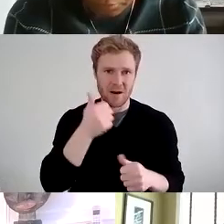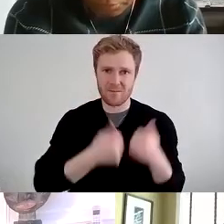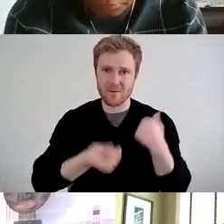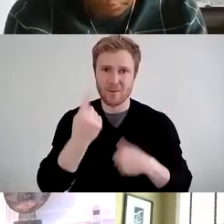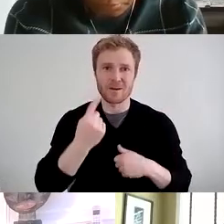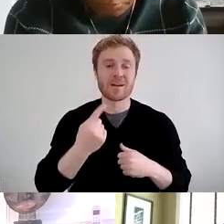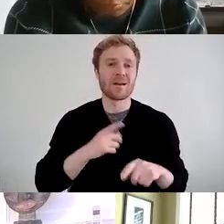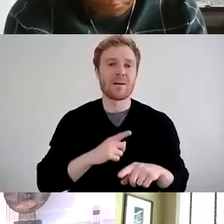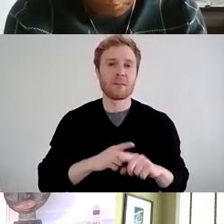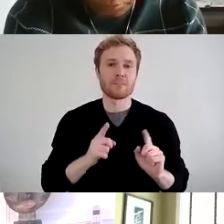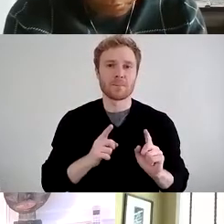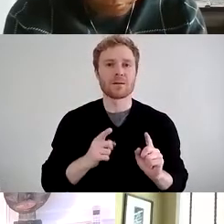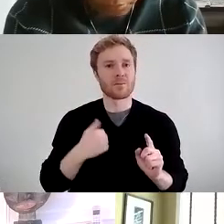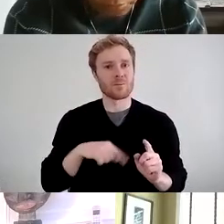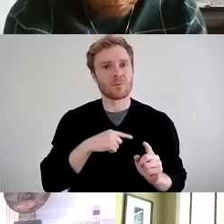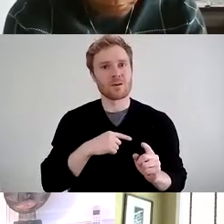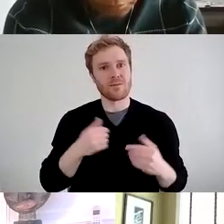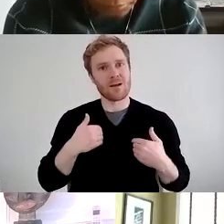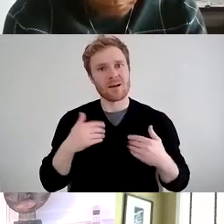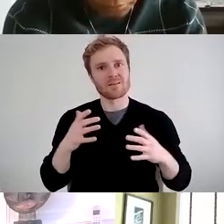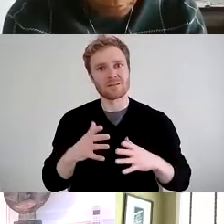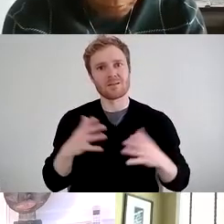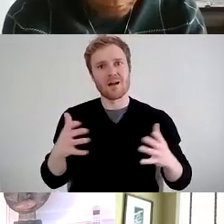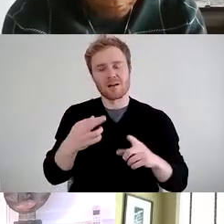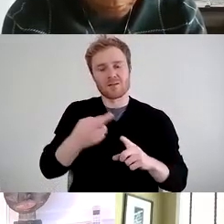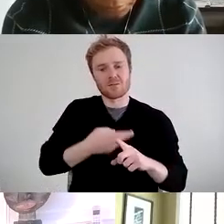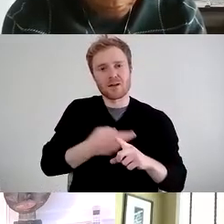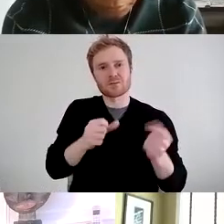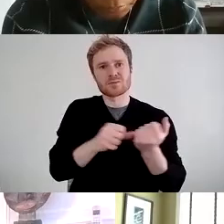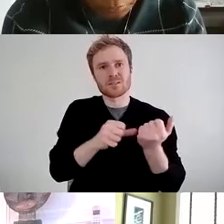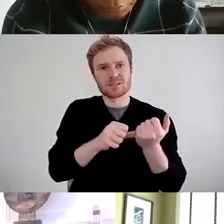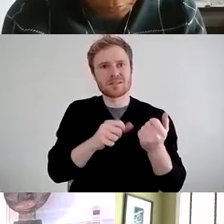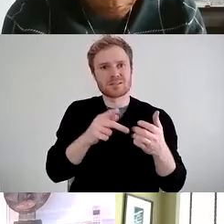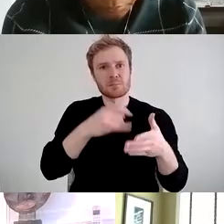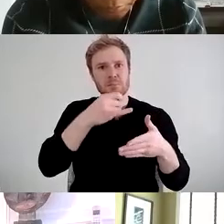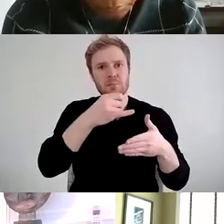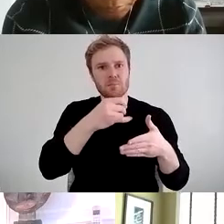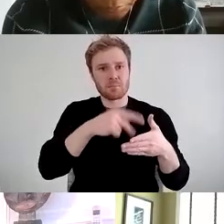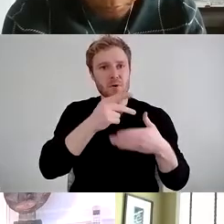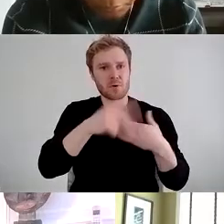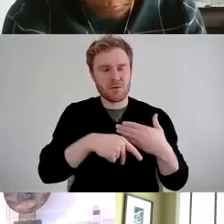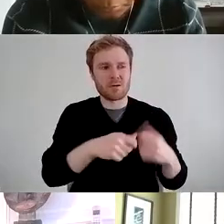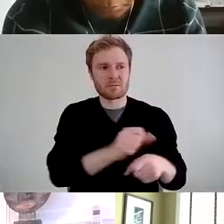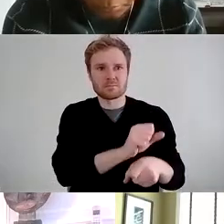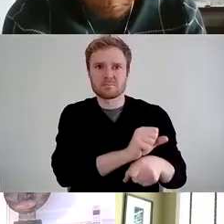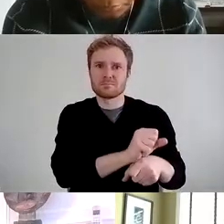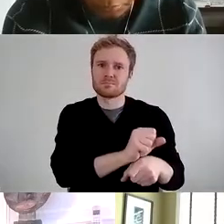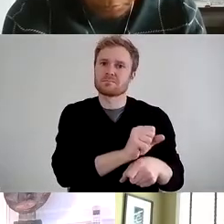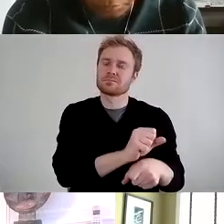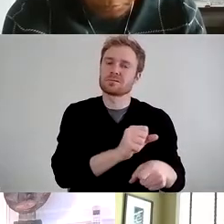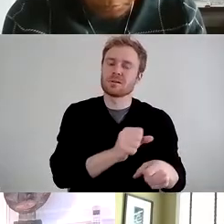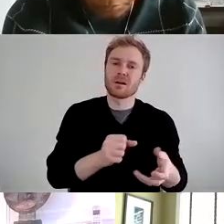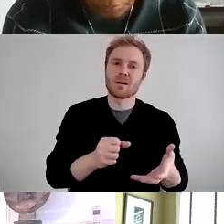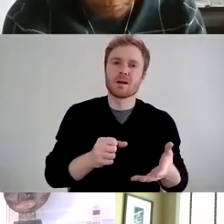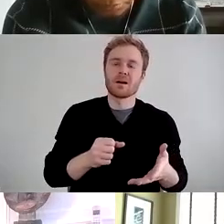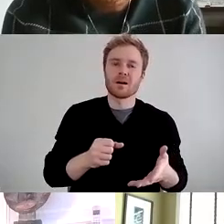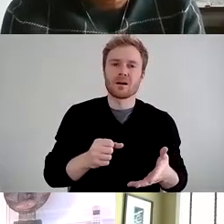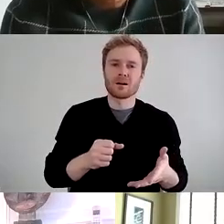is our manager for our consumer-based programs. So I'm gonna let him speak and talk in a little bit of